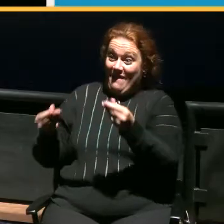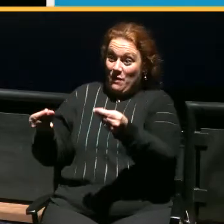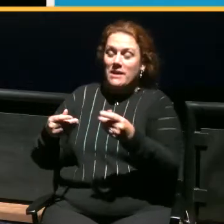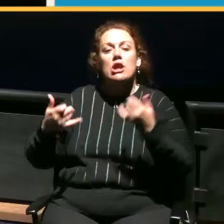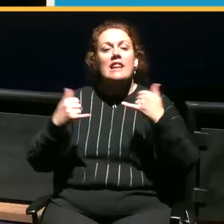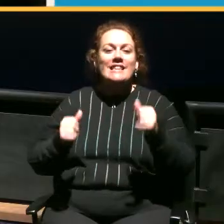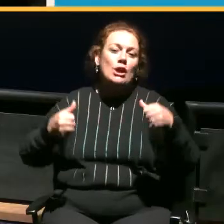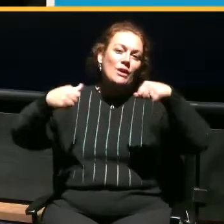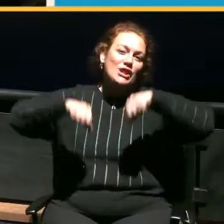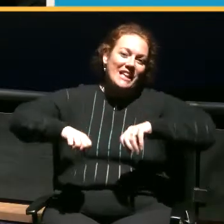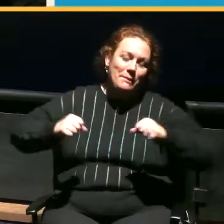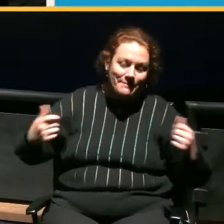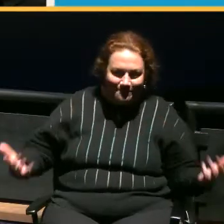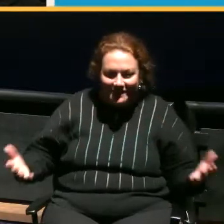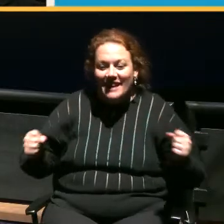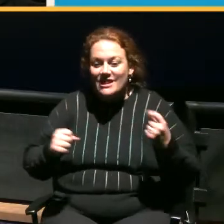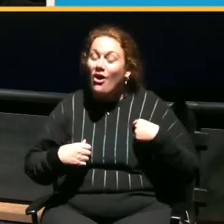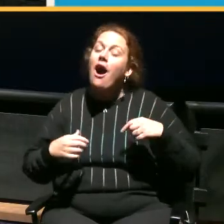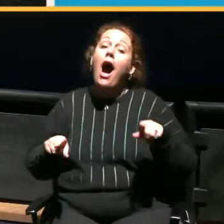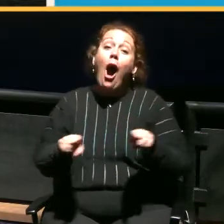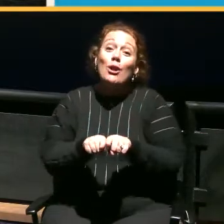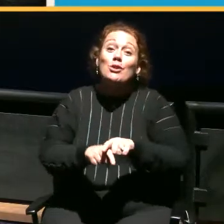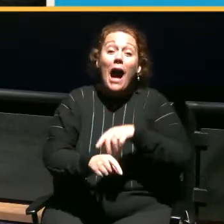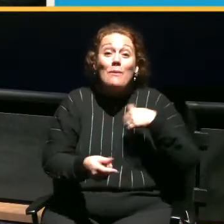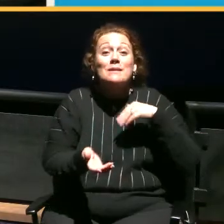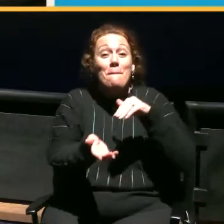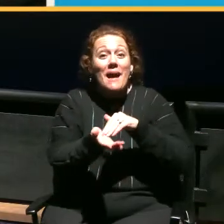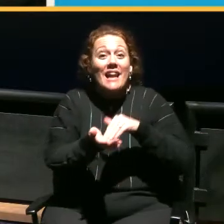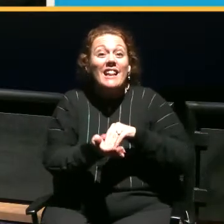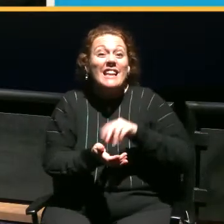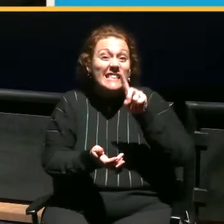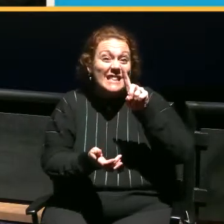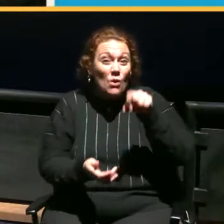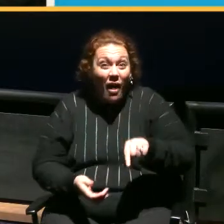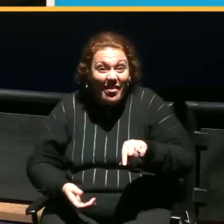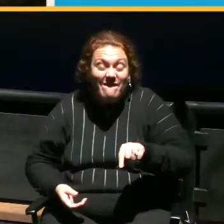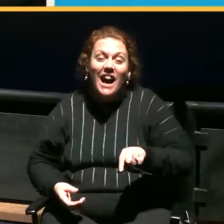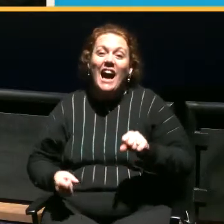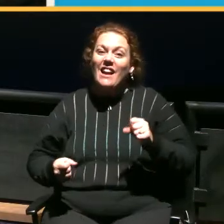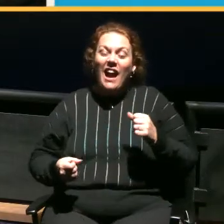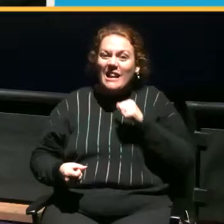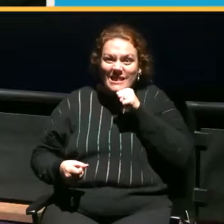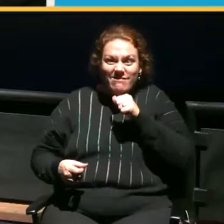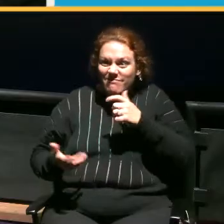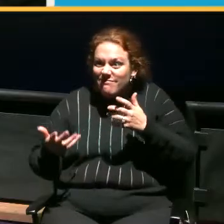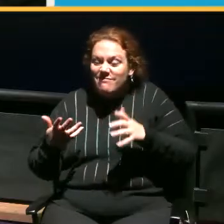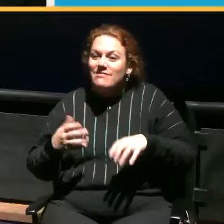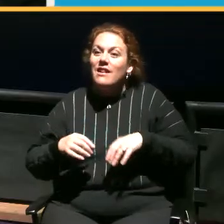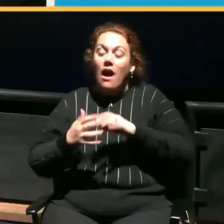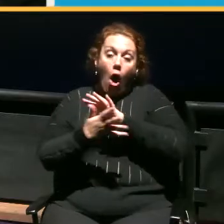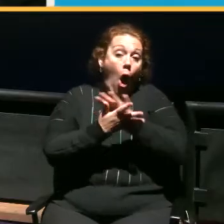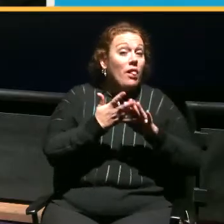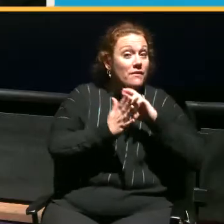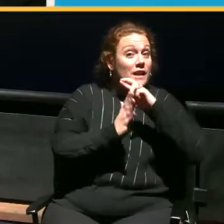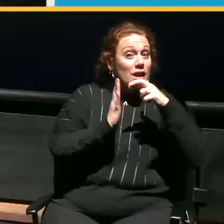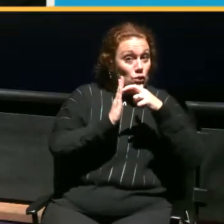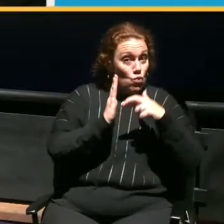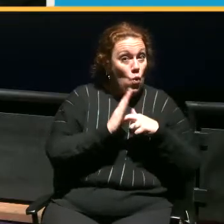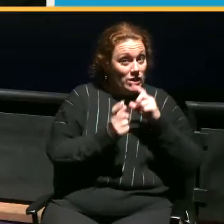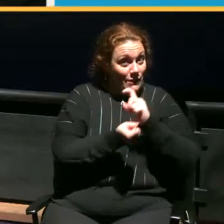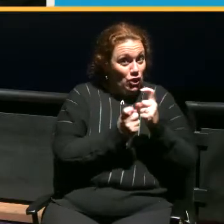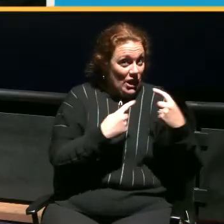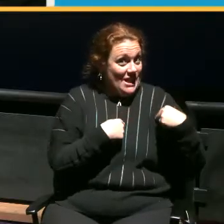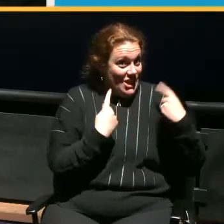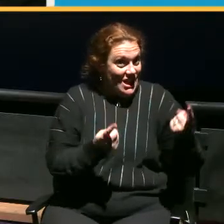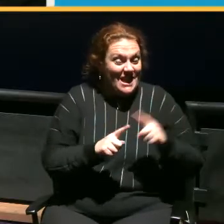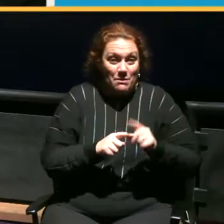3. Now, I was also medically disqualified. Back then, you had to be able to see an eye chart pretty well. All these rules have changed now, but back then,